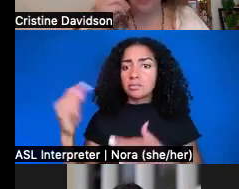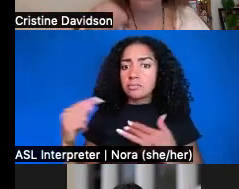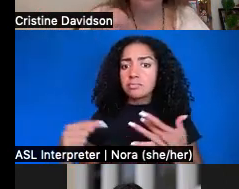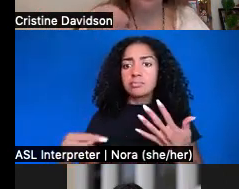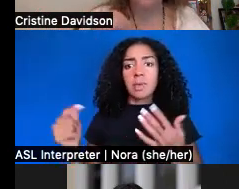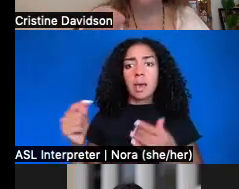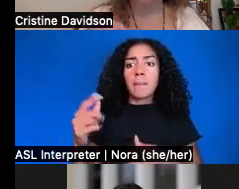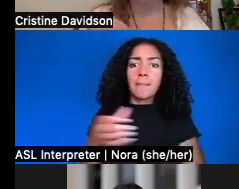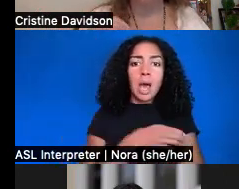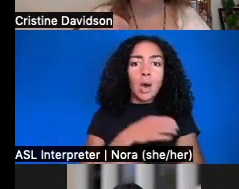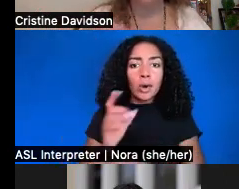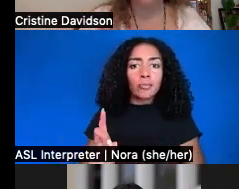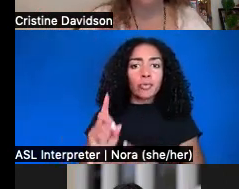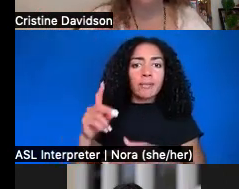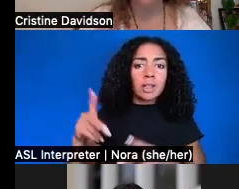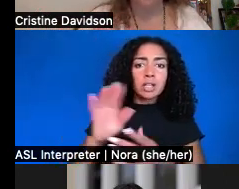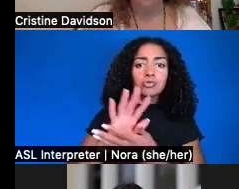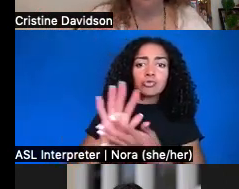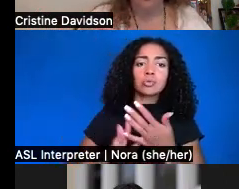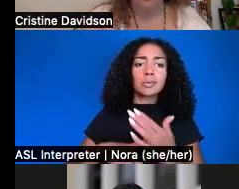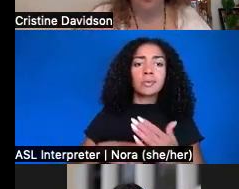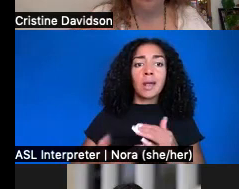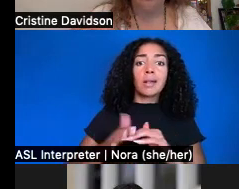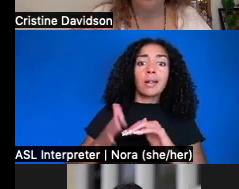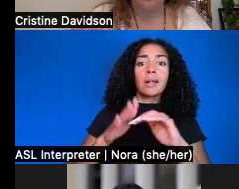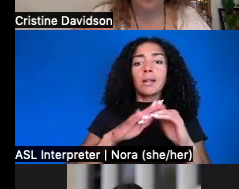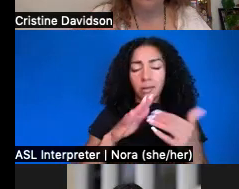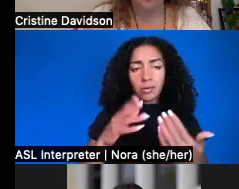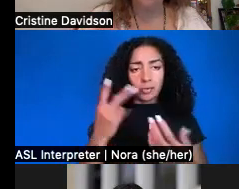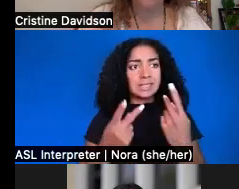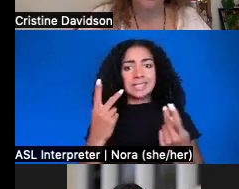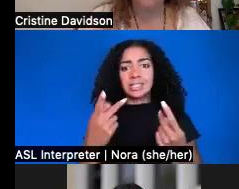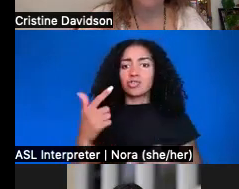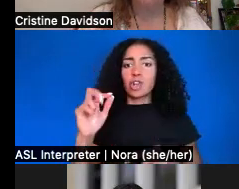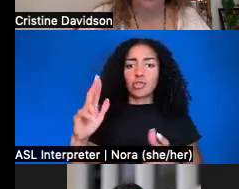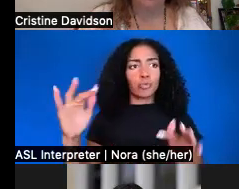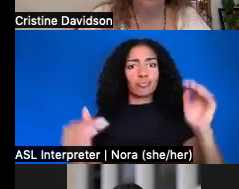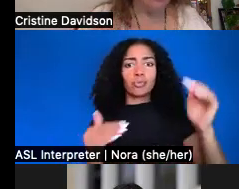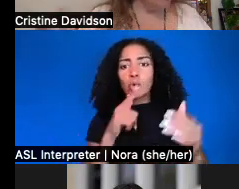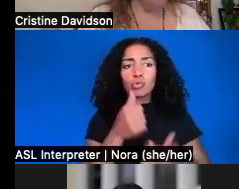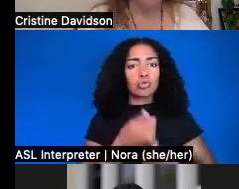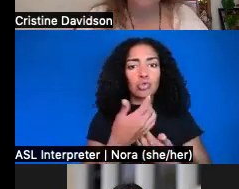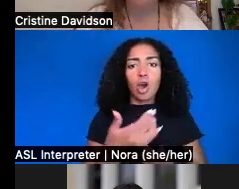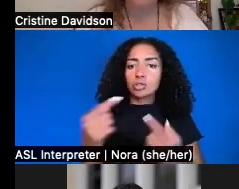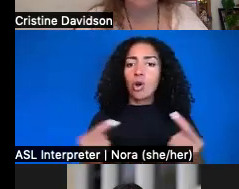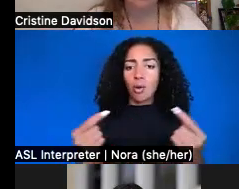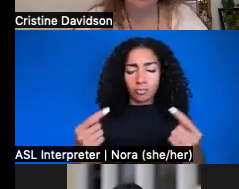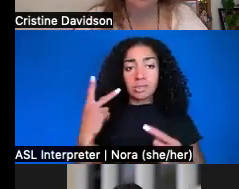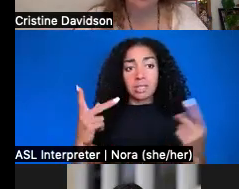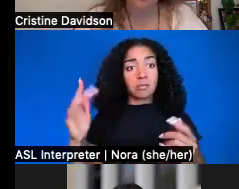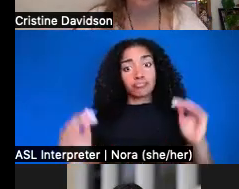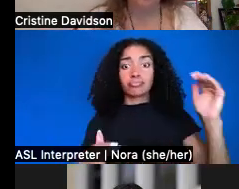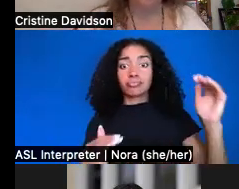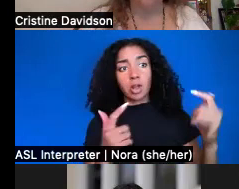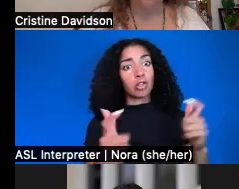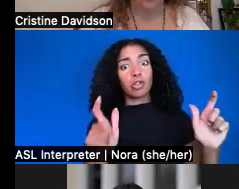that we have to just take note of in our culture, where a large percent of our healthy